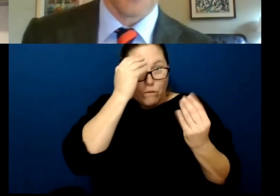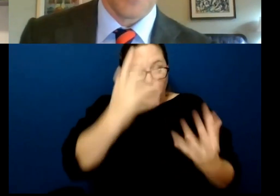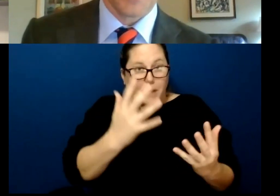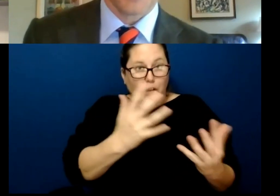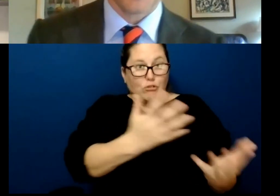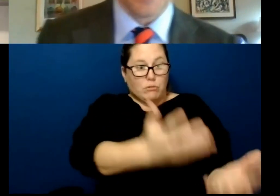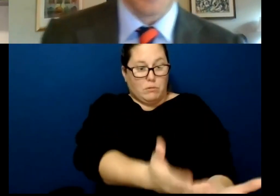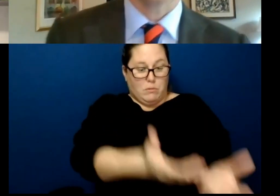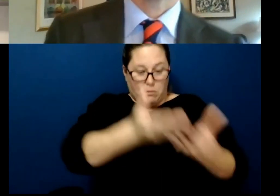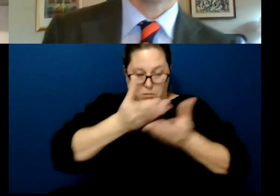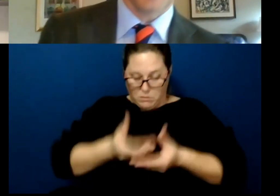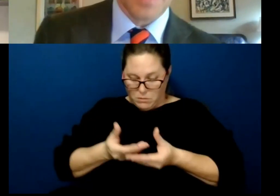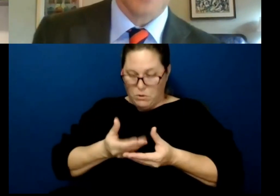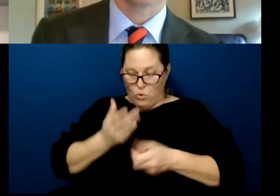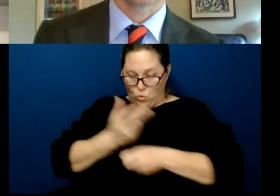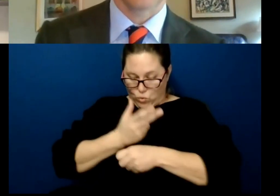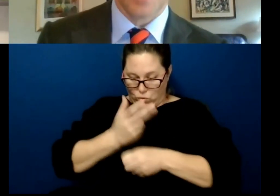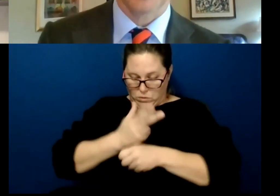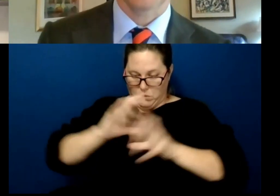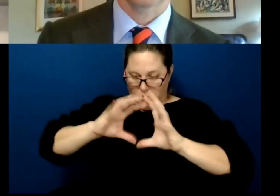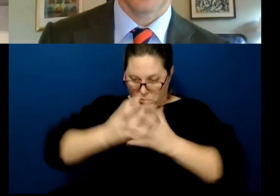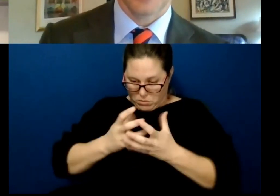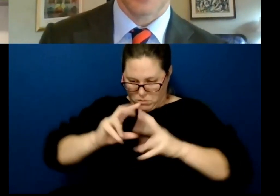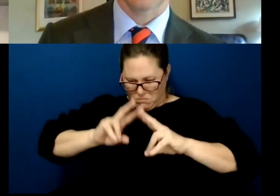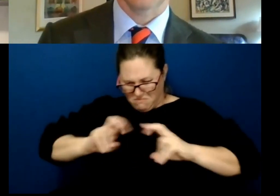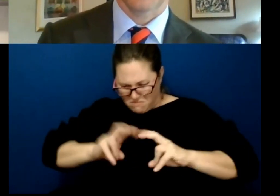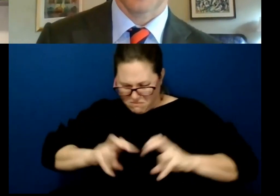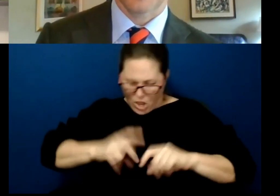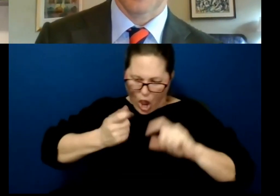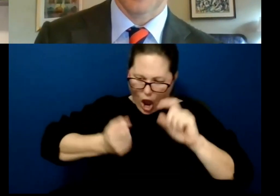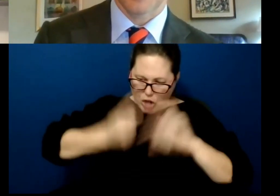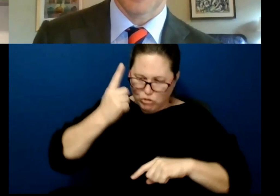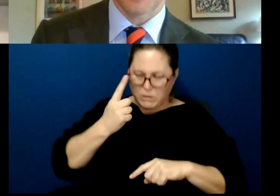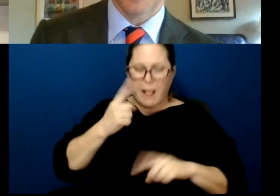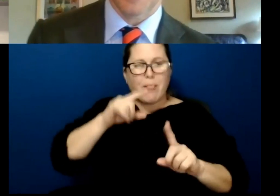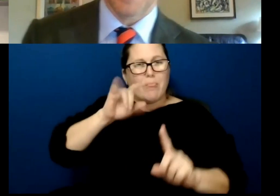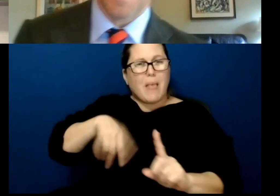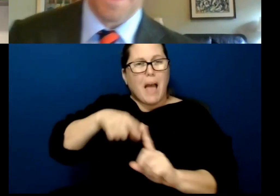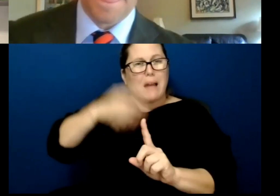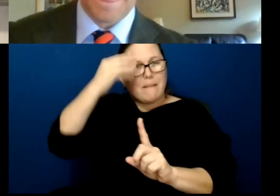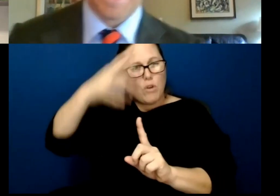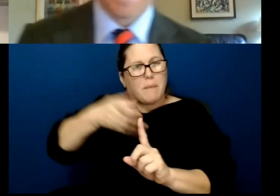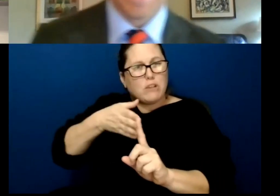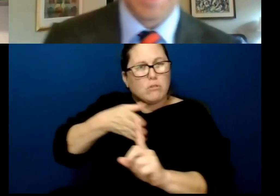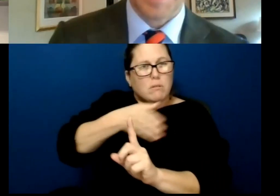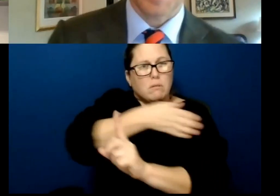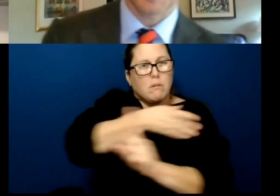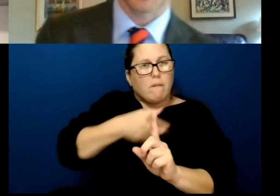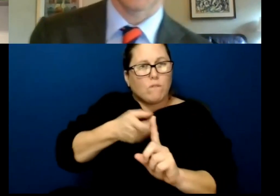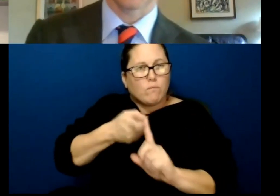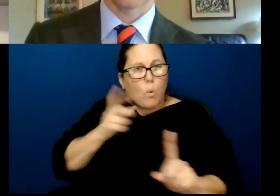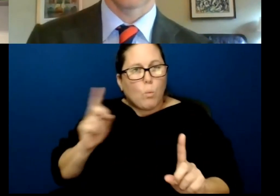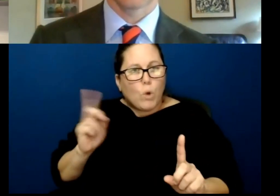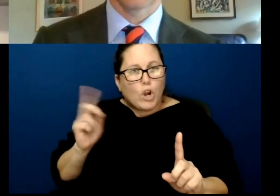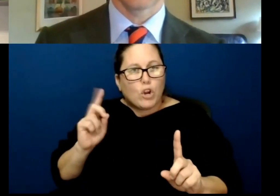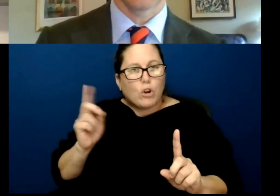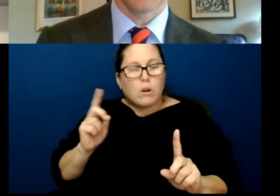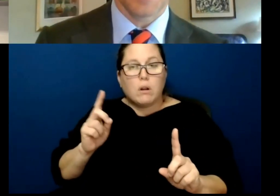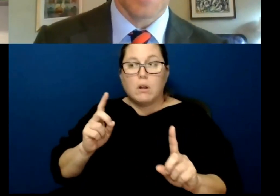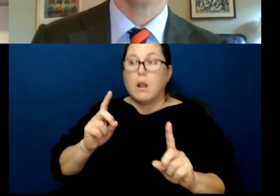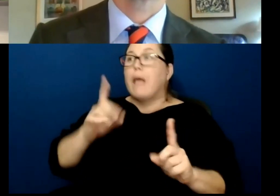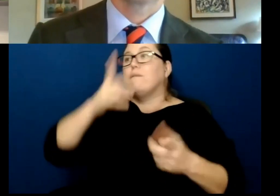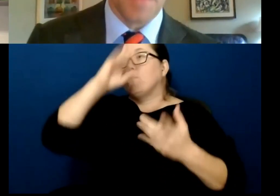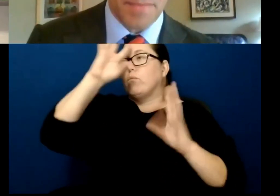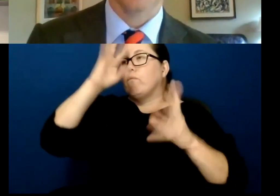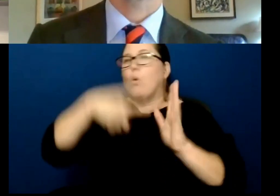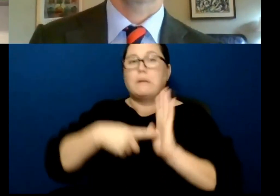information came from. And so it's understanding that, this is what calculus is, for